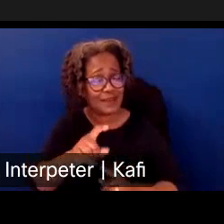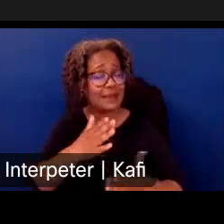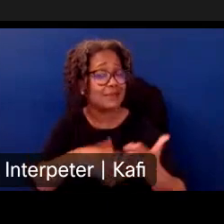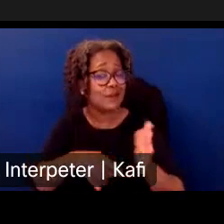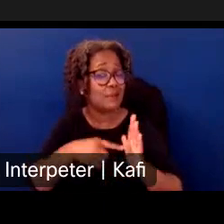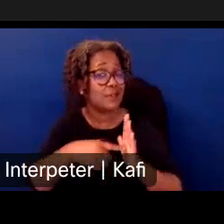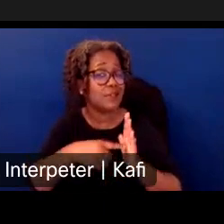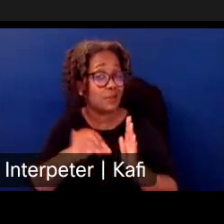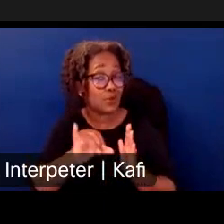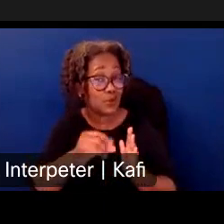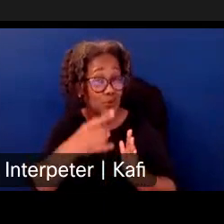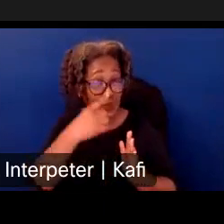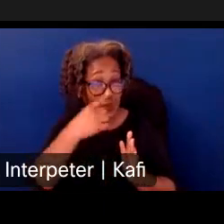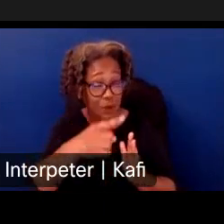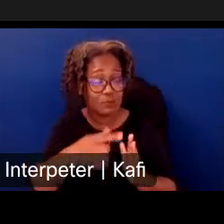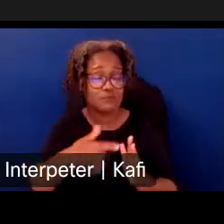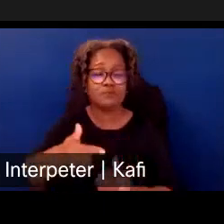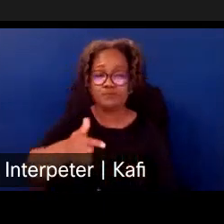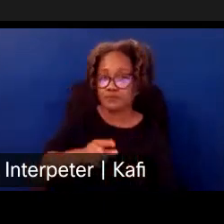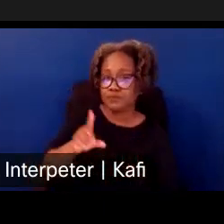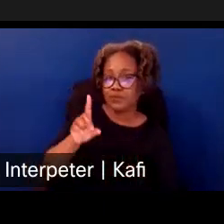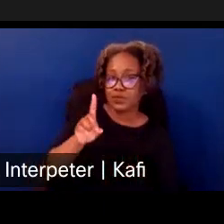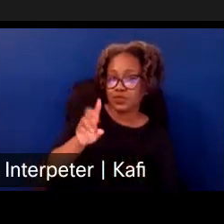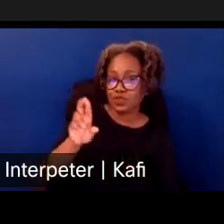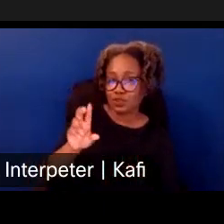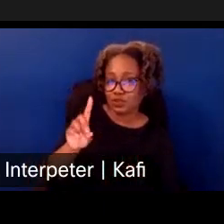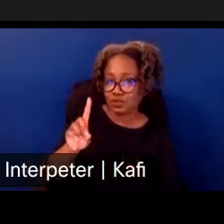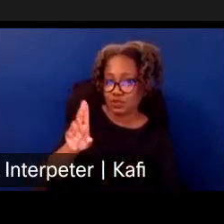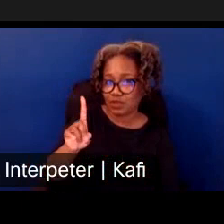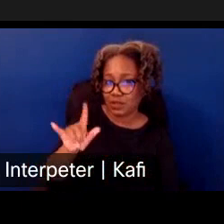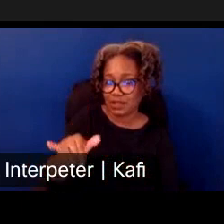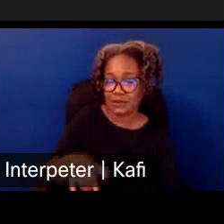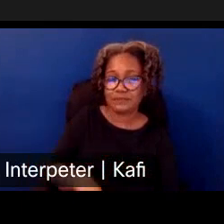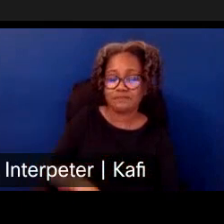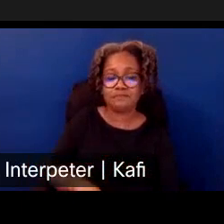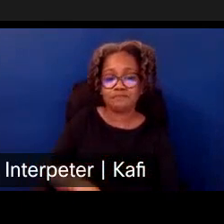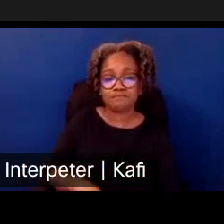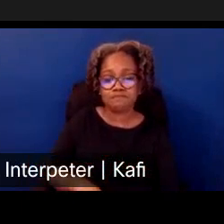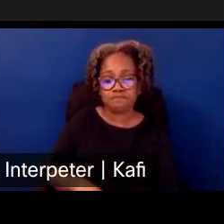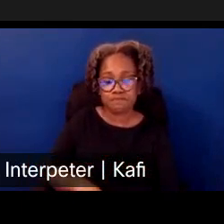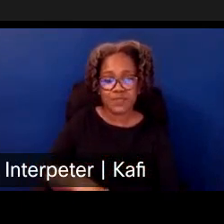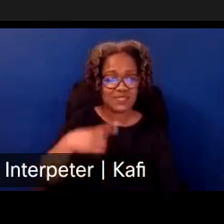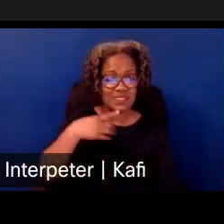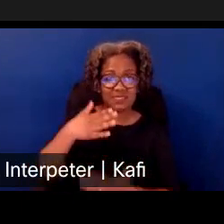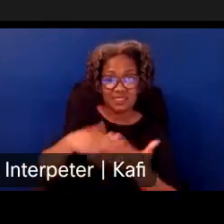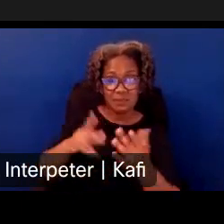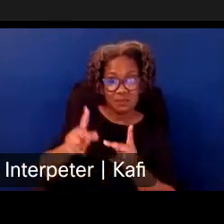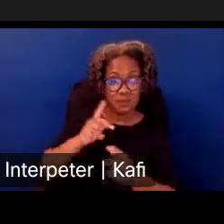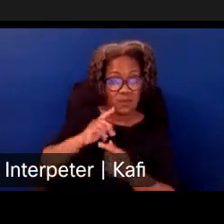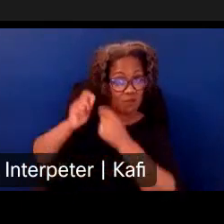Some people are beginning to use braids, locks, knots, twists,